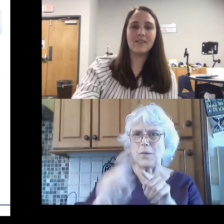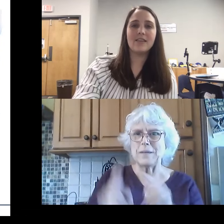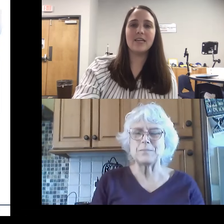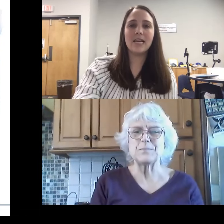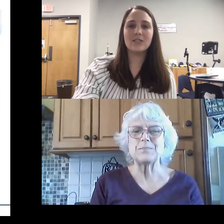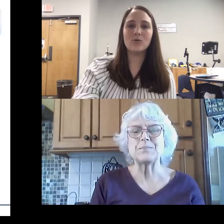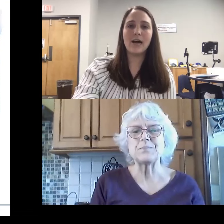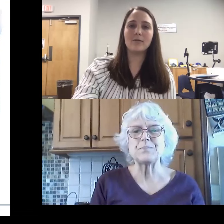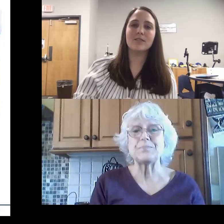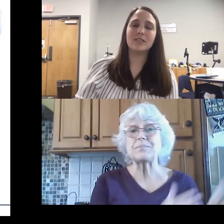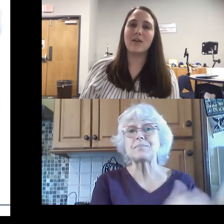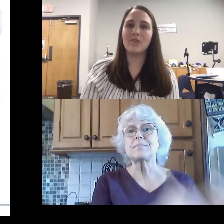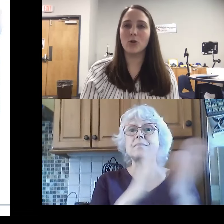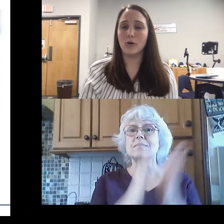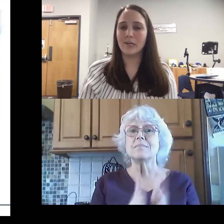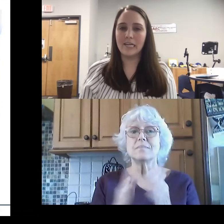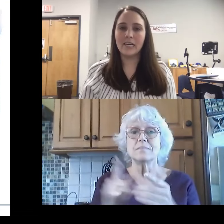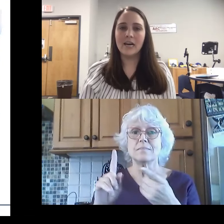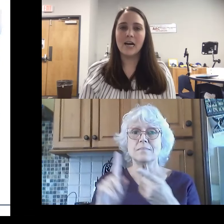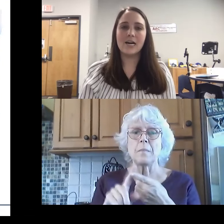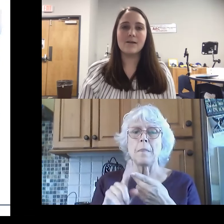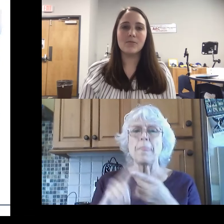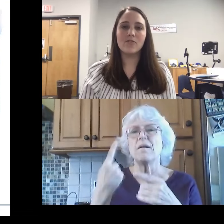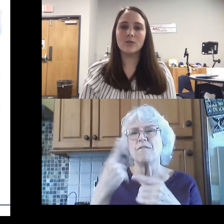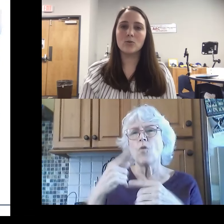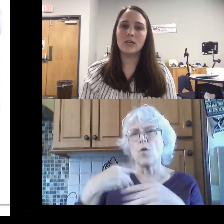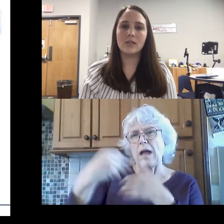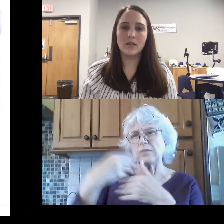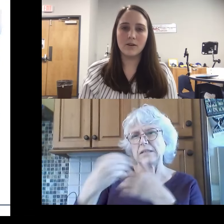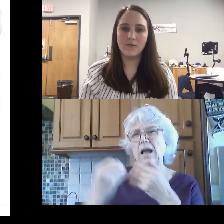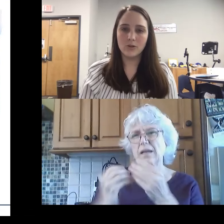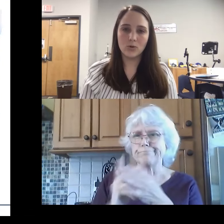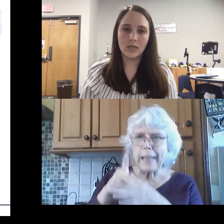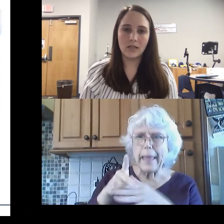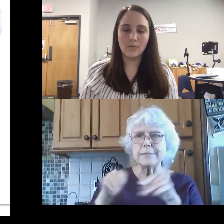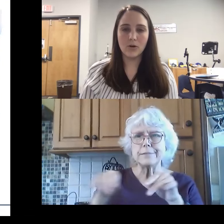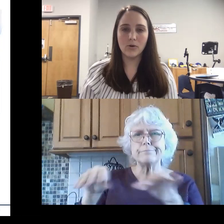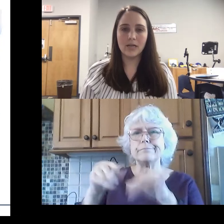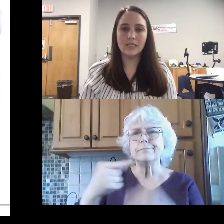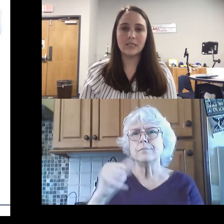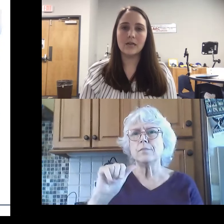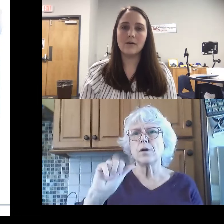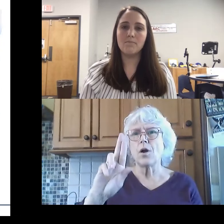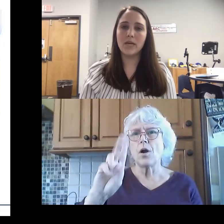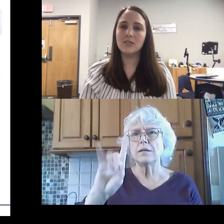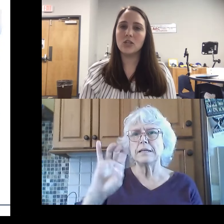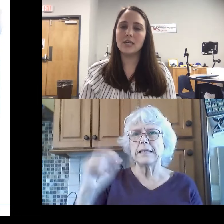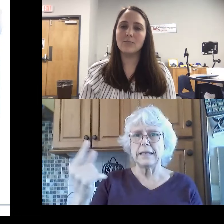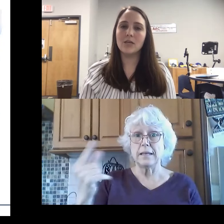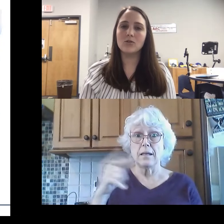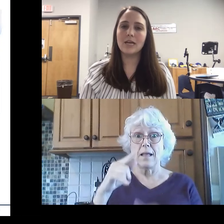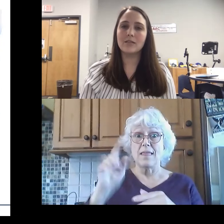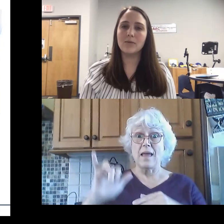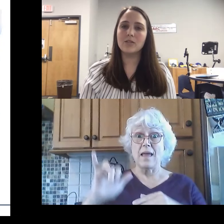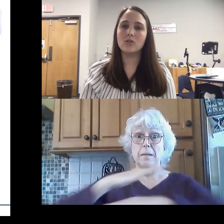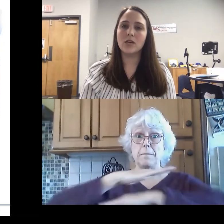And then the next two items is for gardening. The first one in the middle is the bench. It